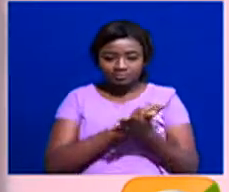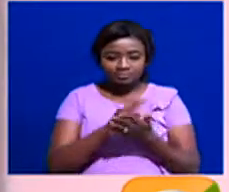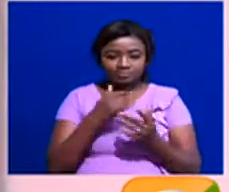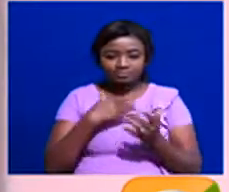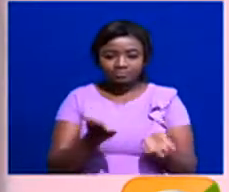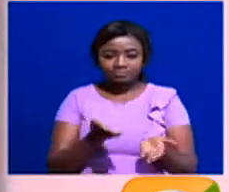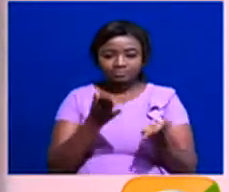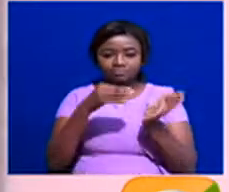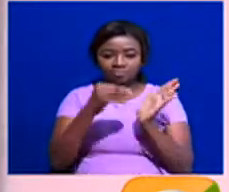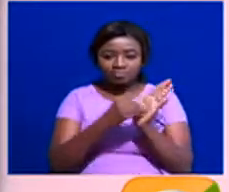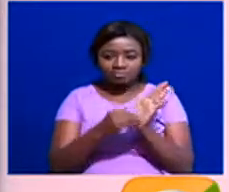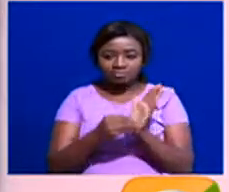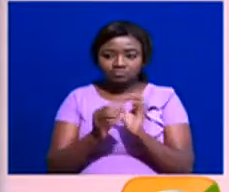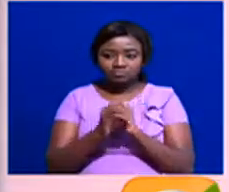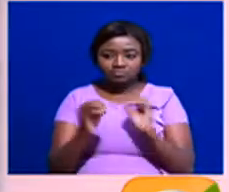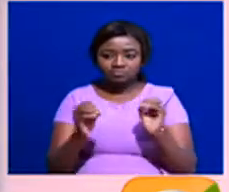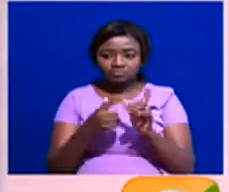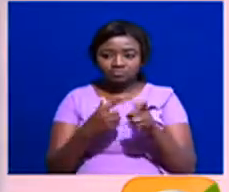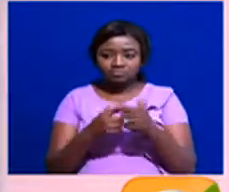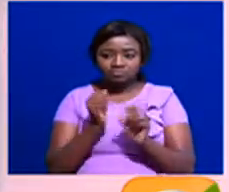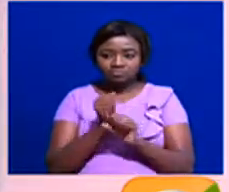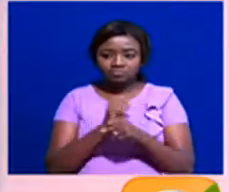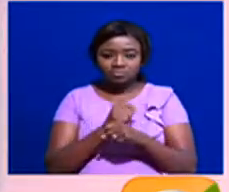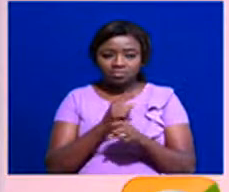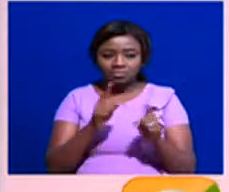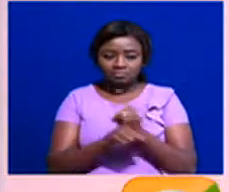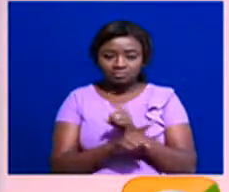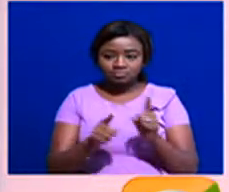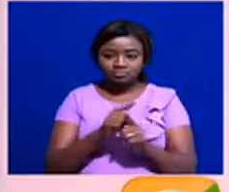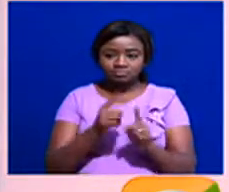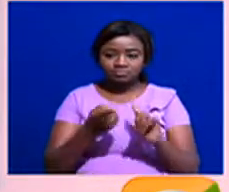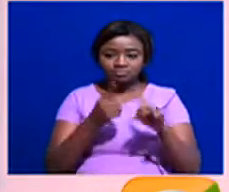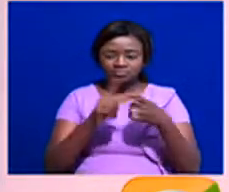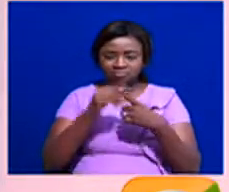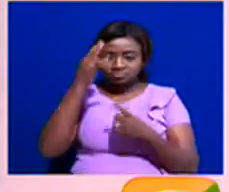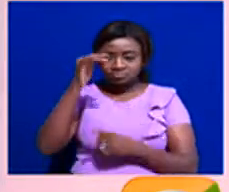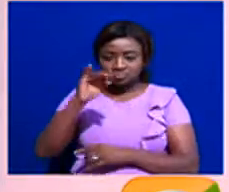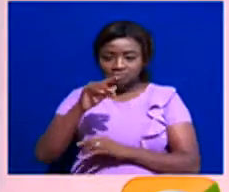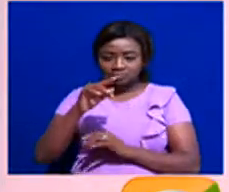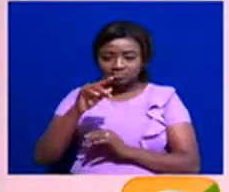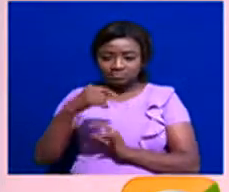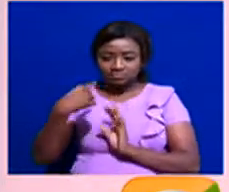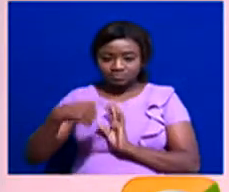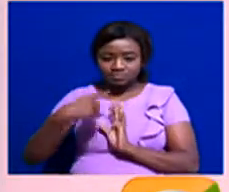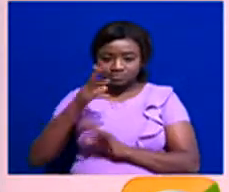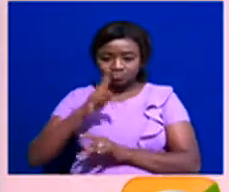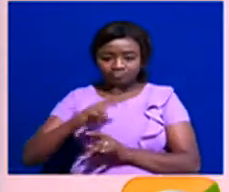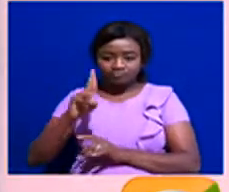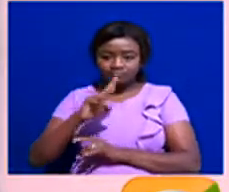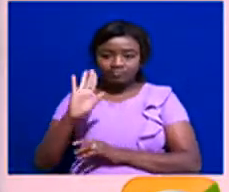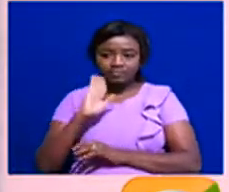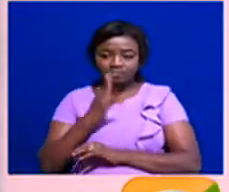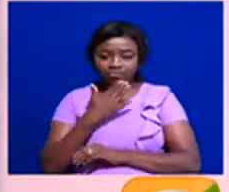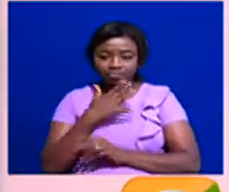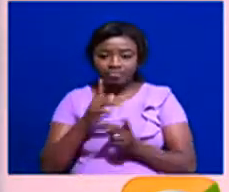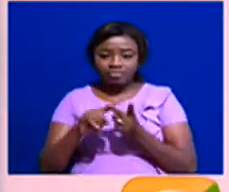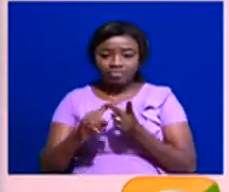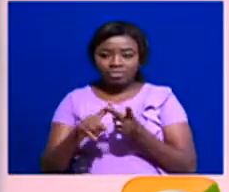promotional material in the packet, so that you make them standard, because the industry uses color, it uses